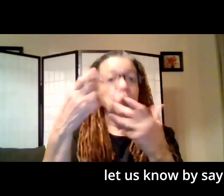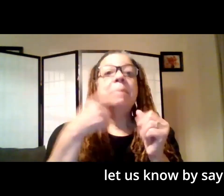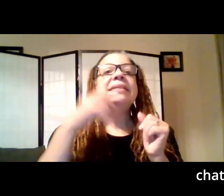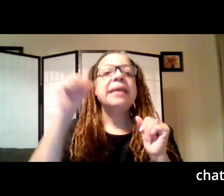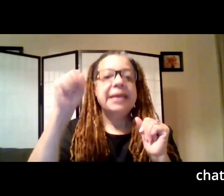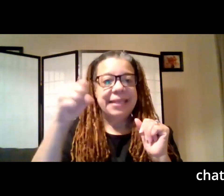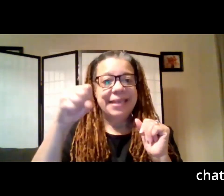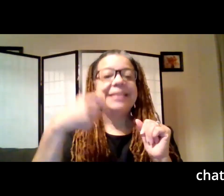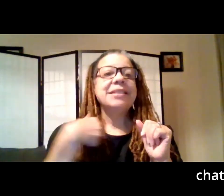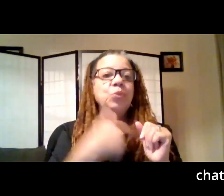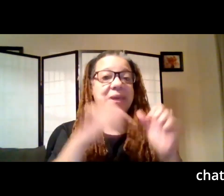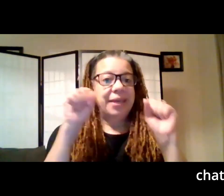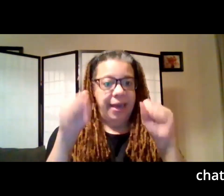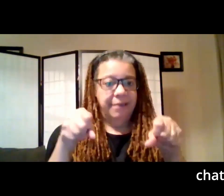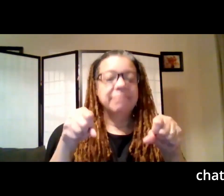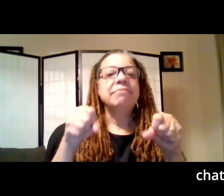can in the chat box.